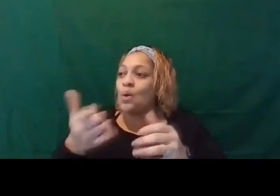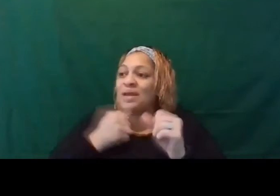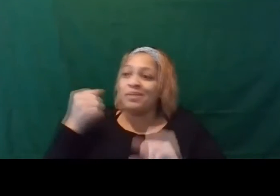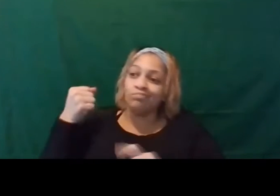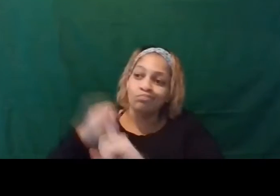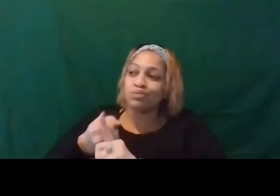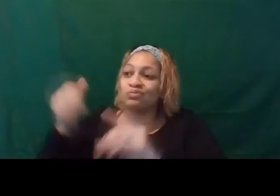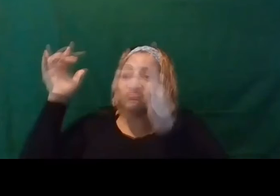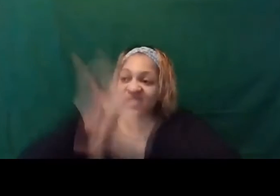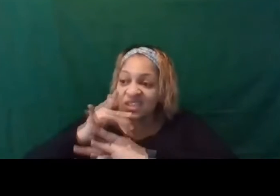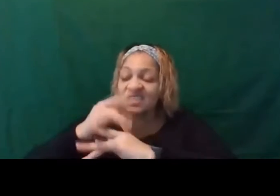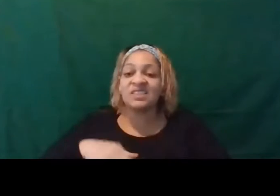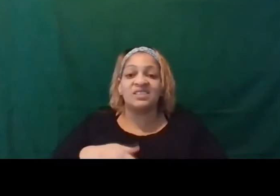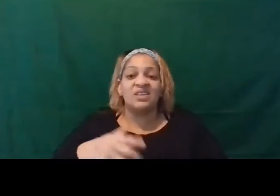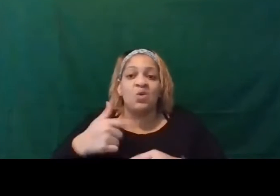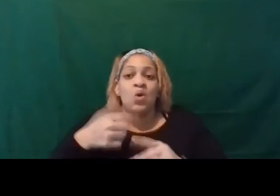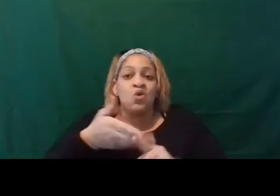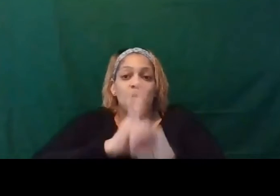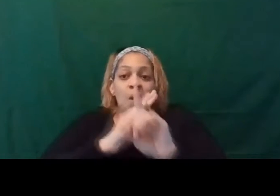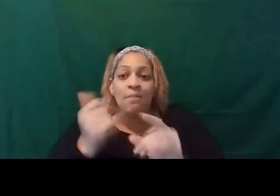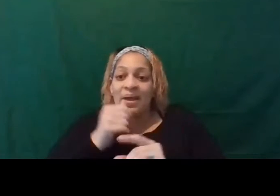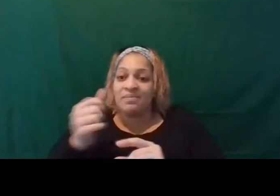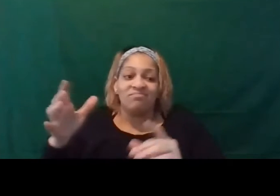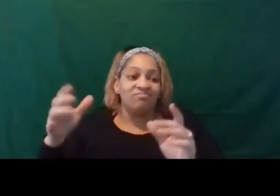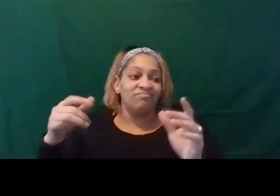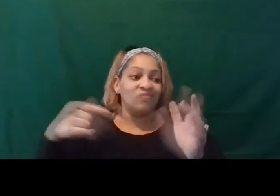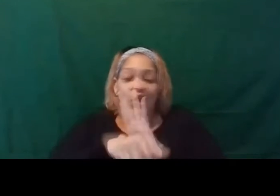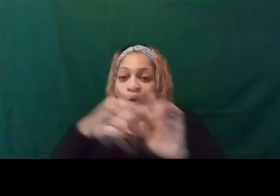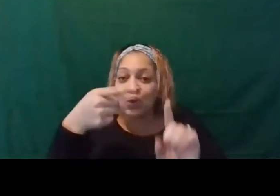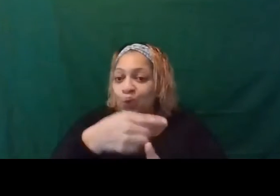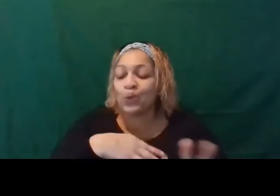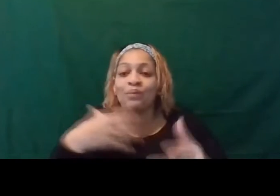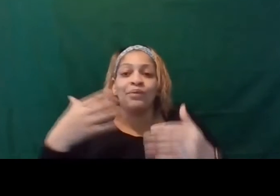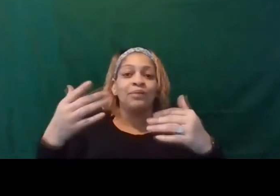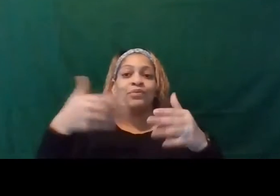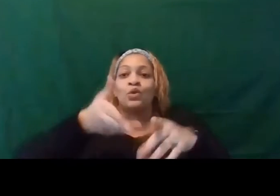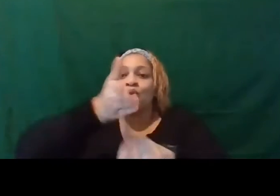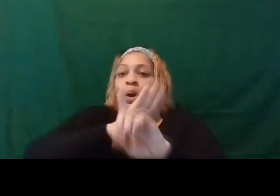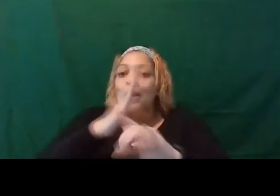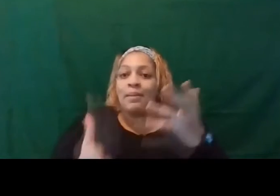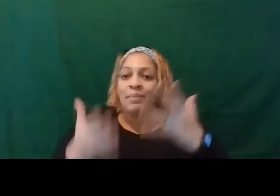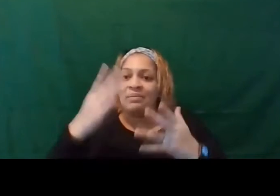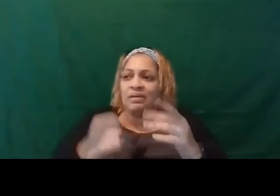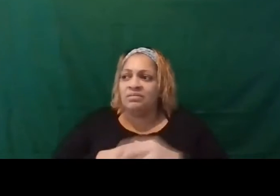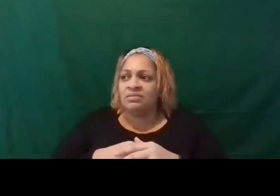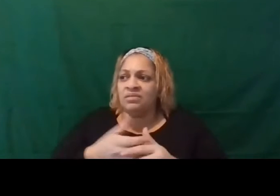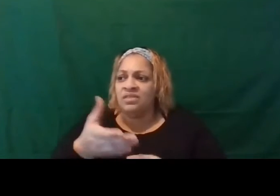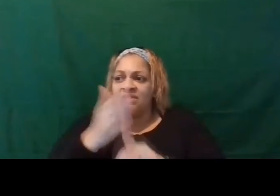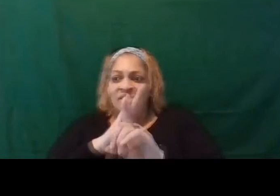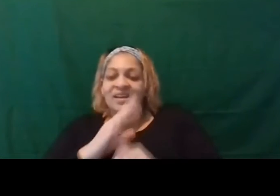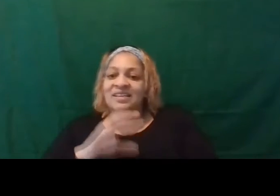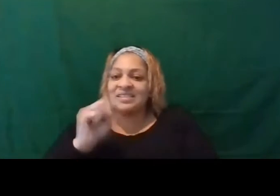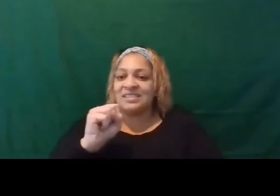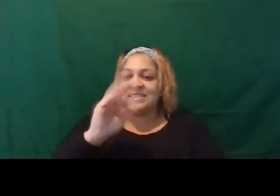family. God might smite you. God may do, Tracy's like, oh, we just said smite